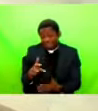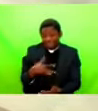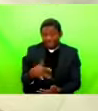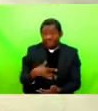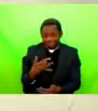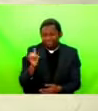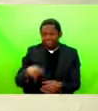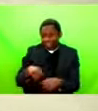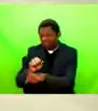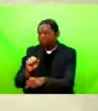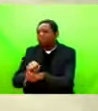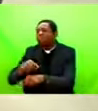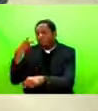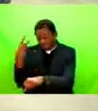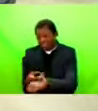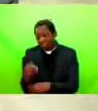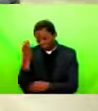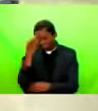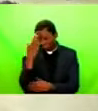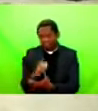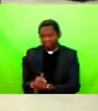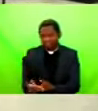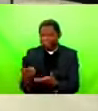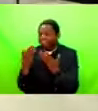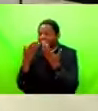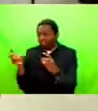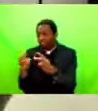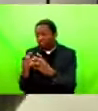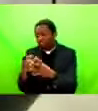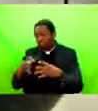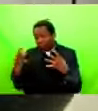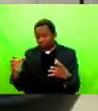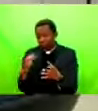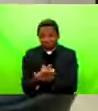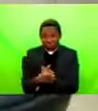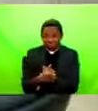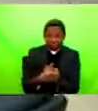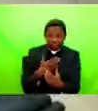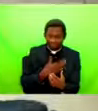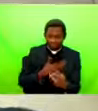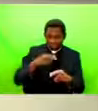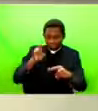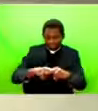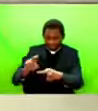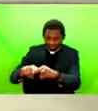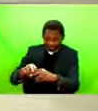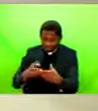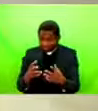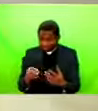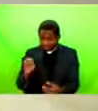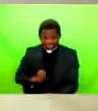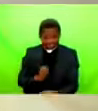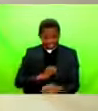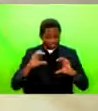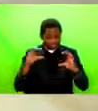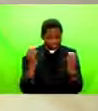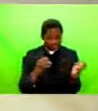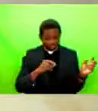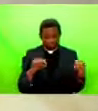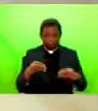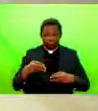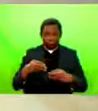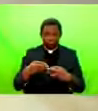has done his best. Thank you very much. Please sit down. Shall we have the executive council come? And then we pray for